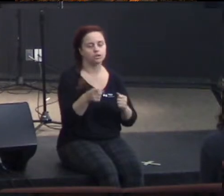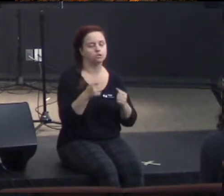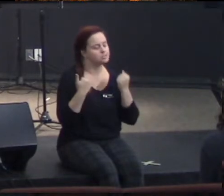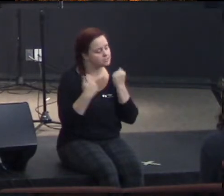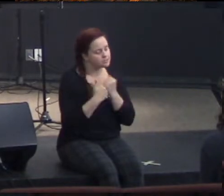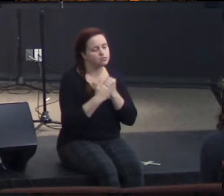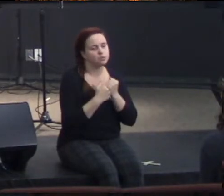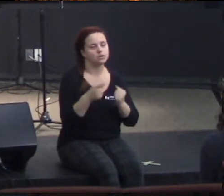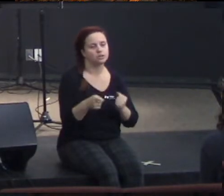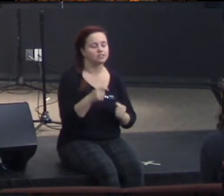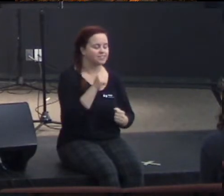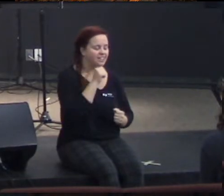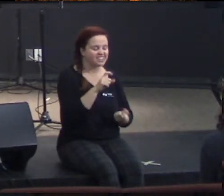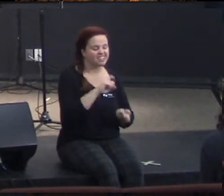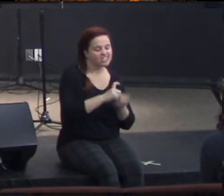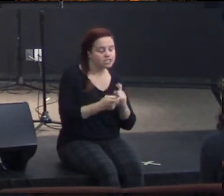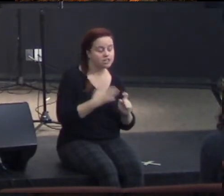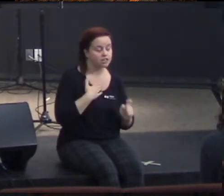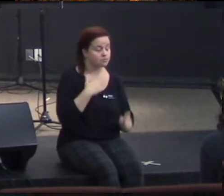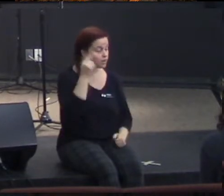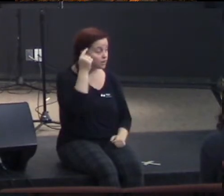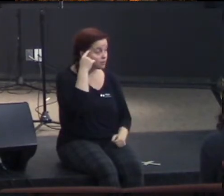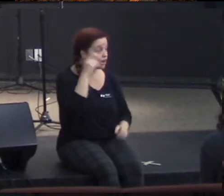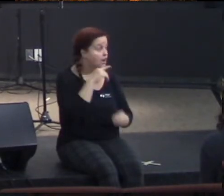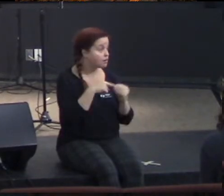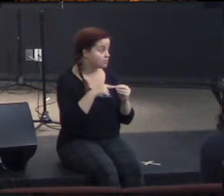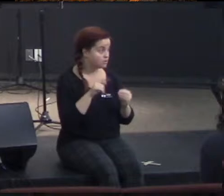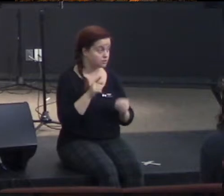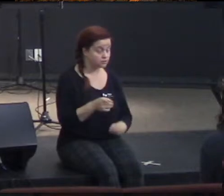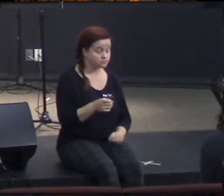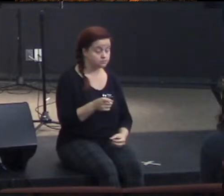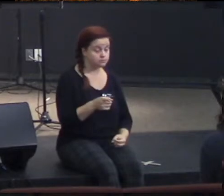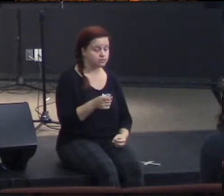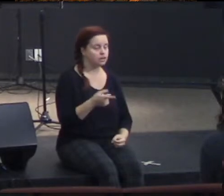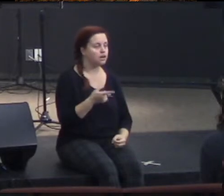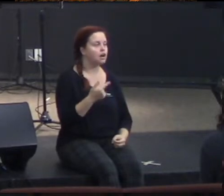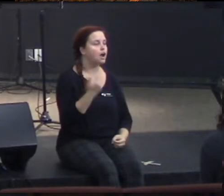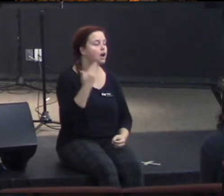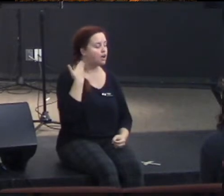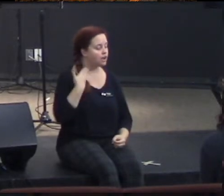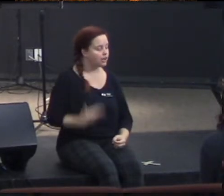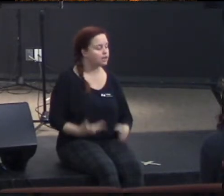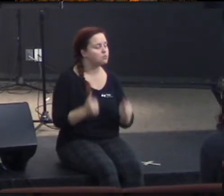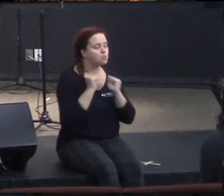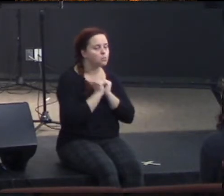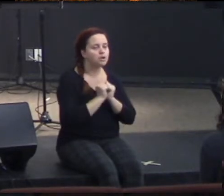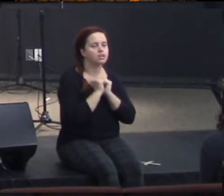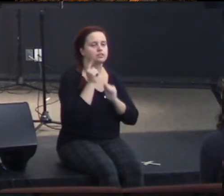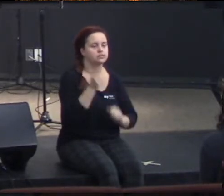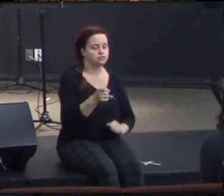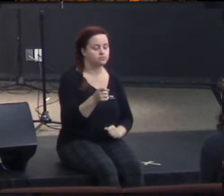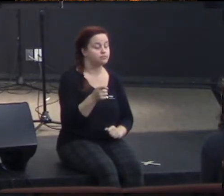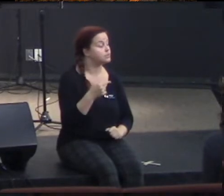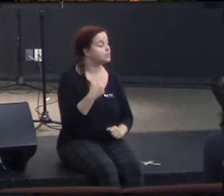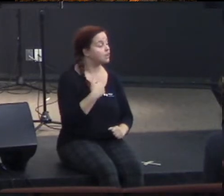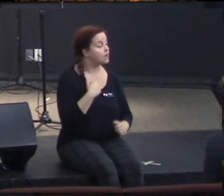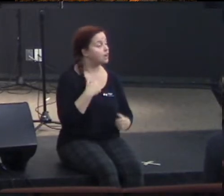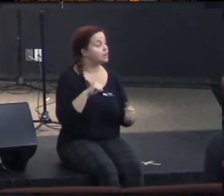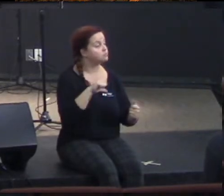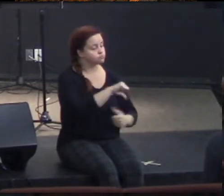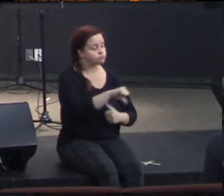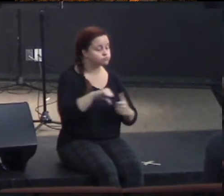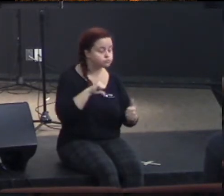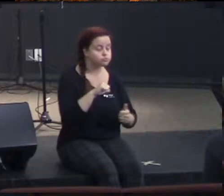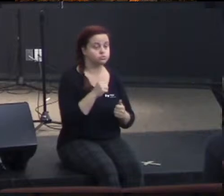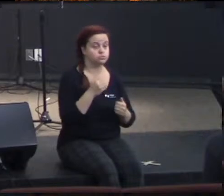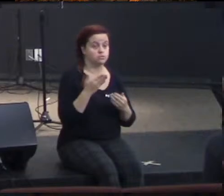have not changed my mind about you. I am with you. I am among you. I am,